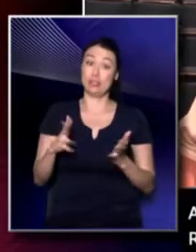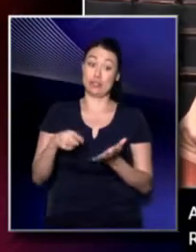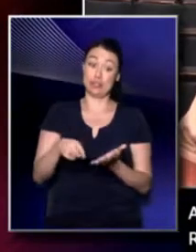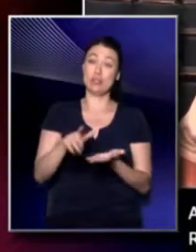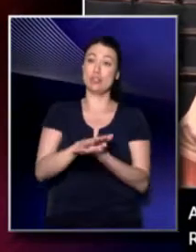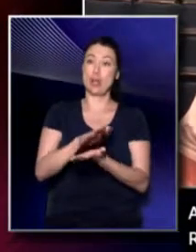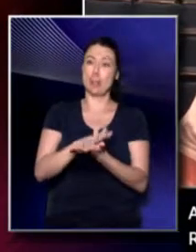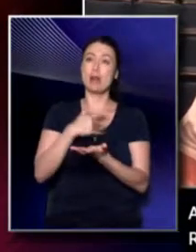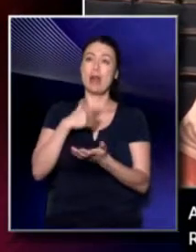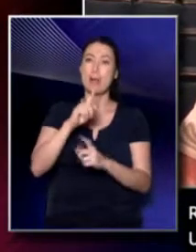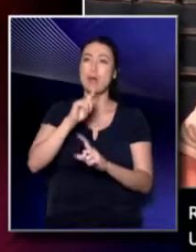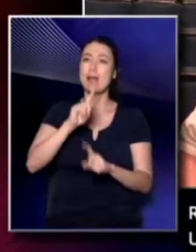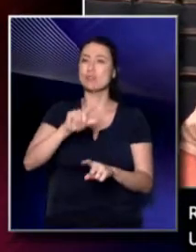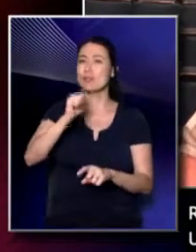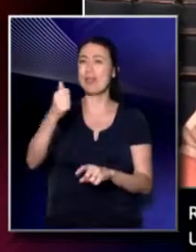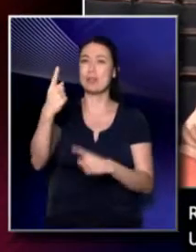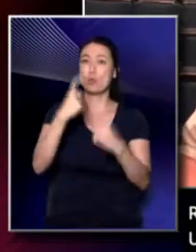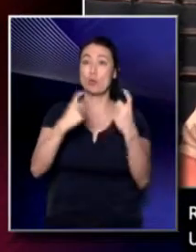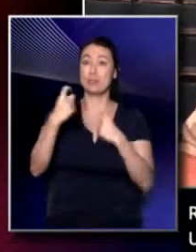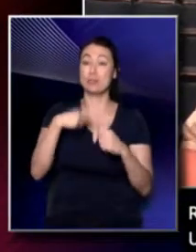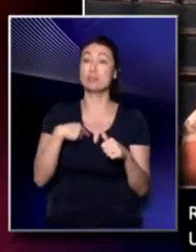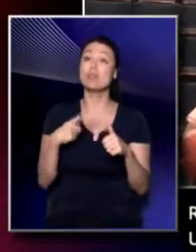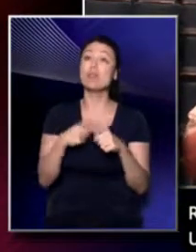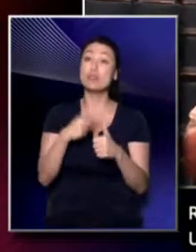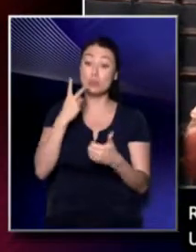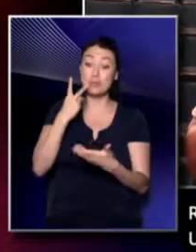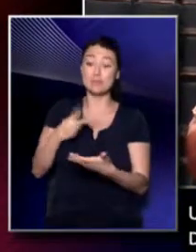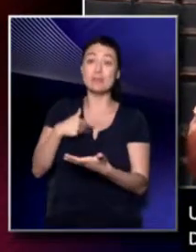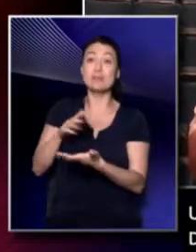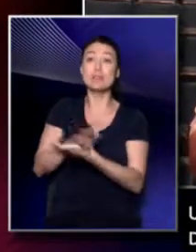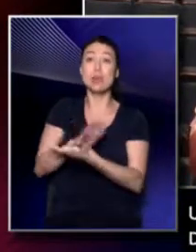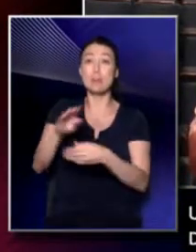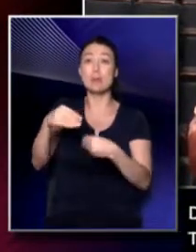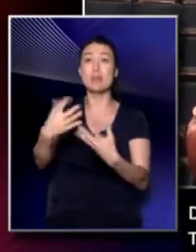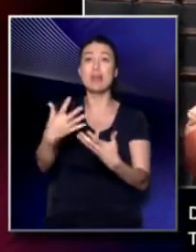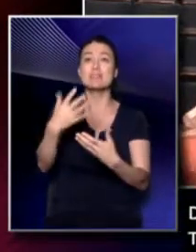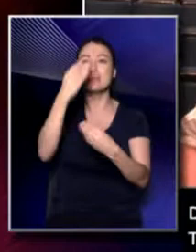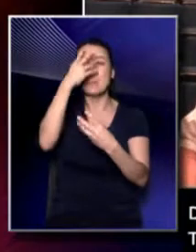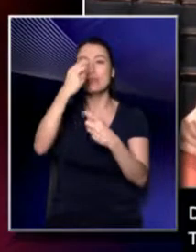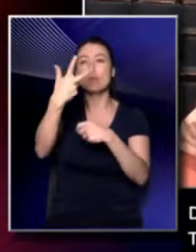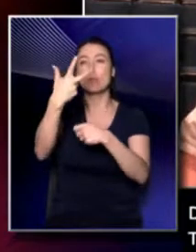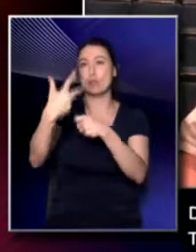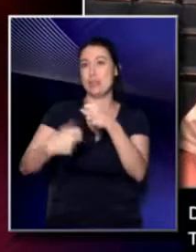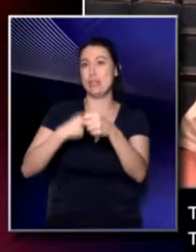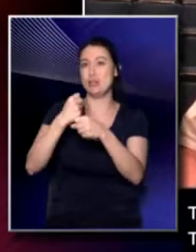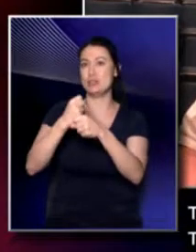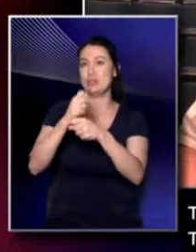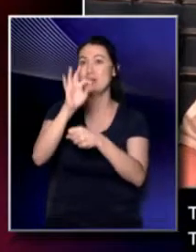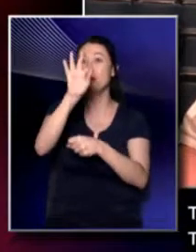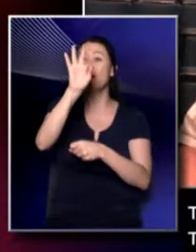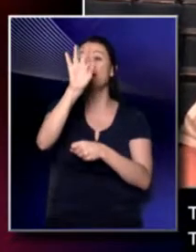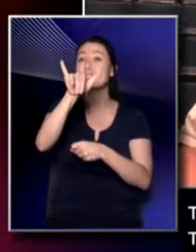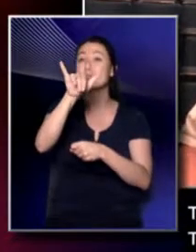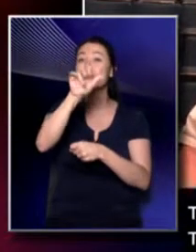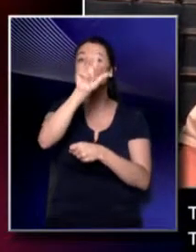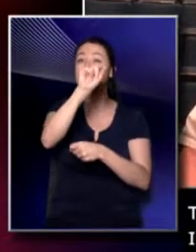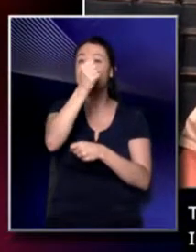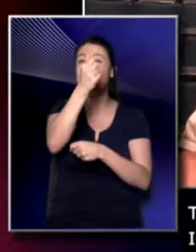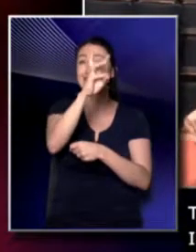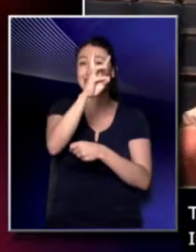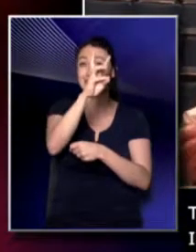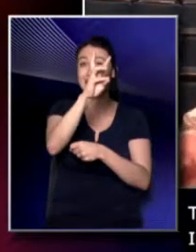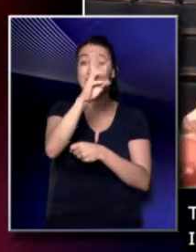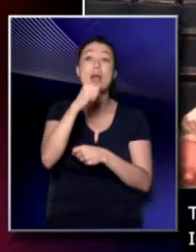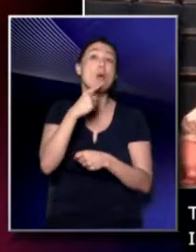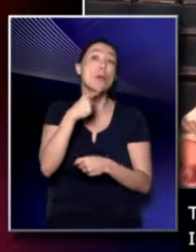any questions you have. First, as you can see, the document provides information for 3 years. Fiscal year 2016, and